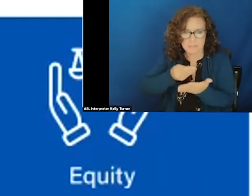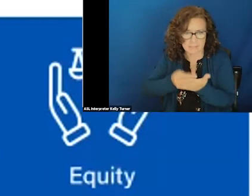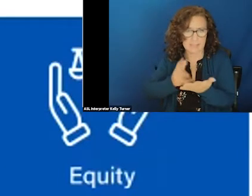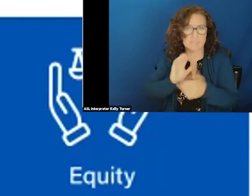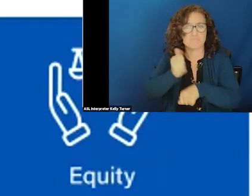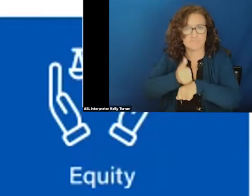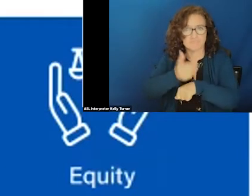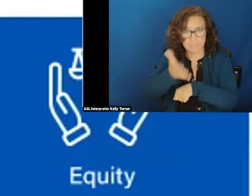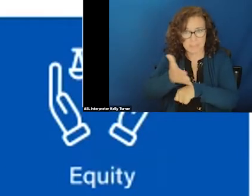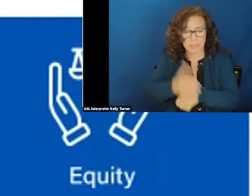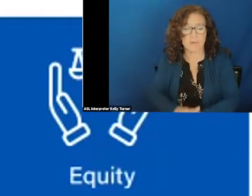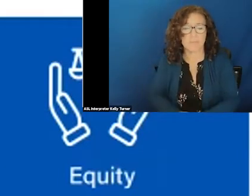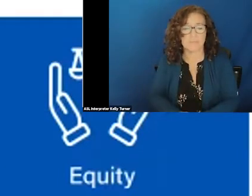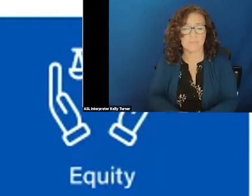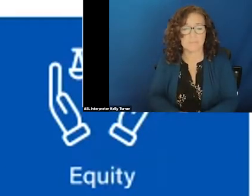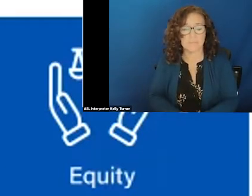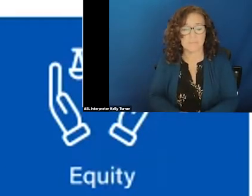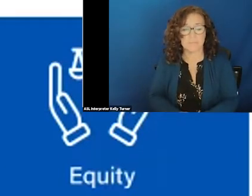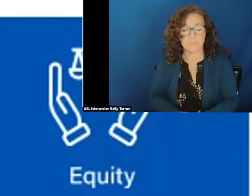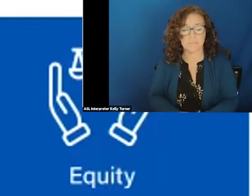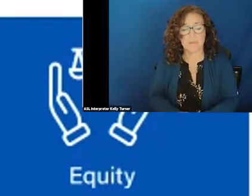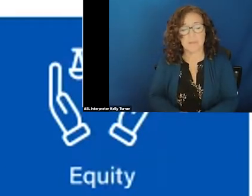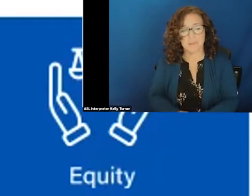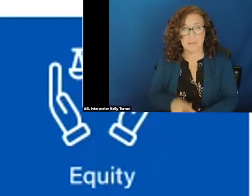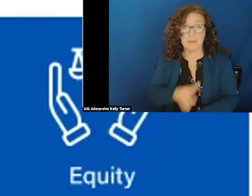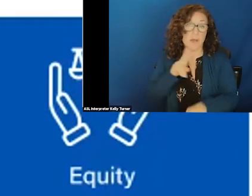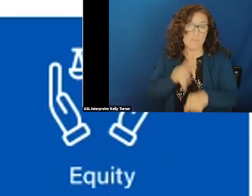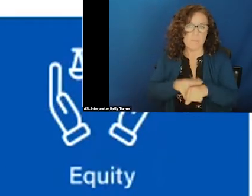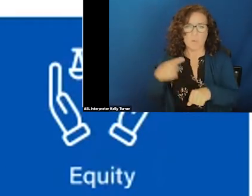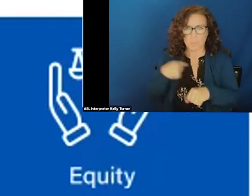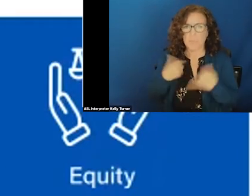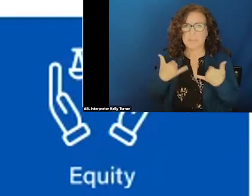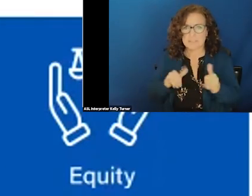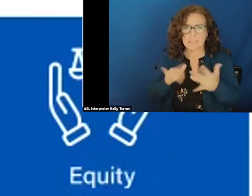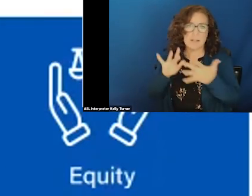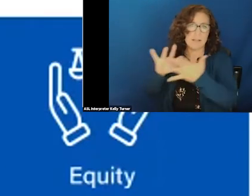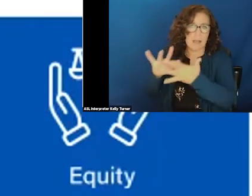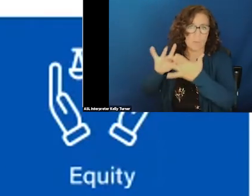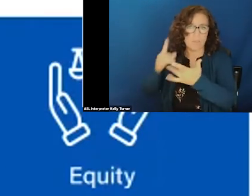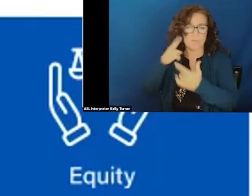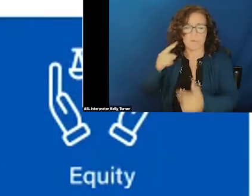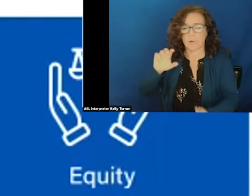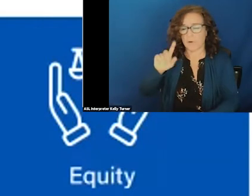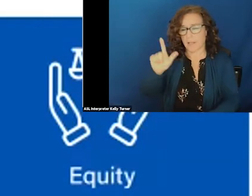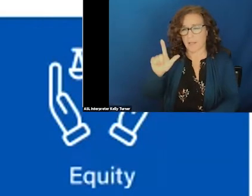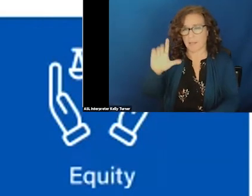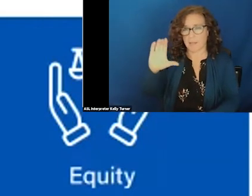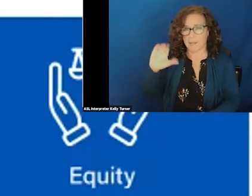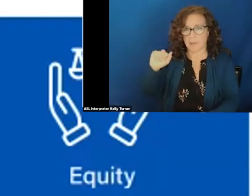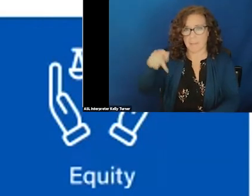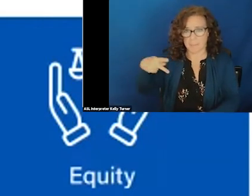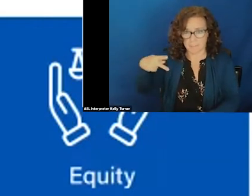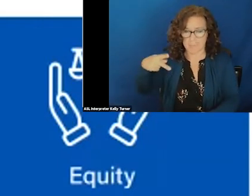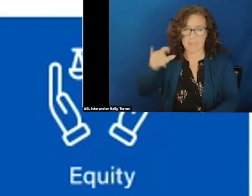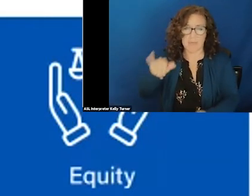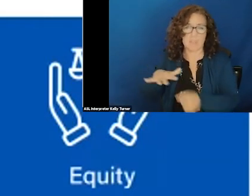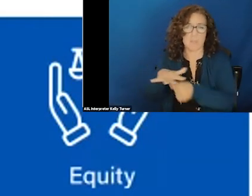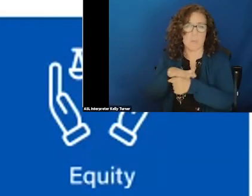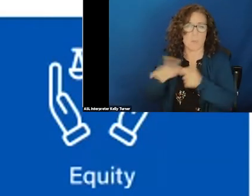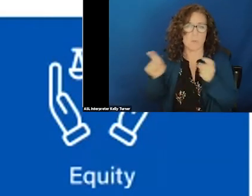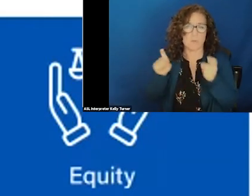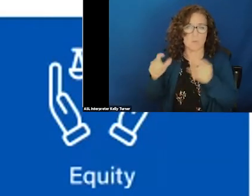for our LCAP plan, or Local Control Accountability Plan. And we have looked at